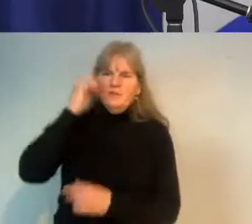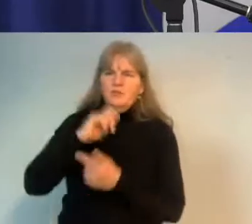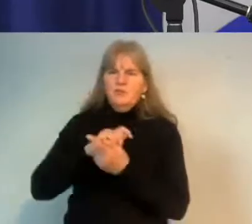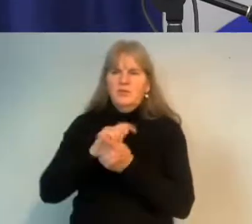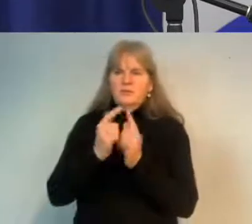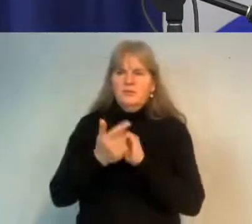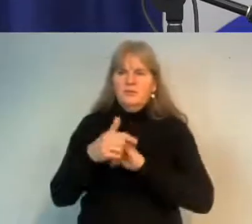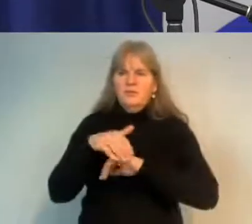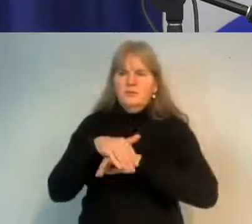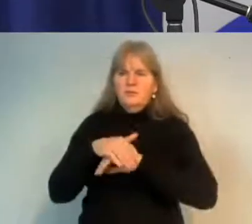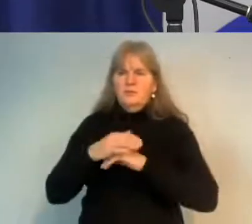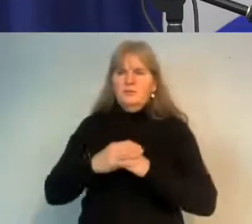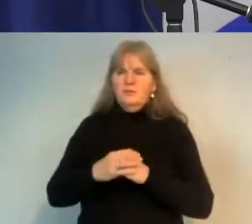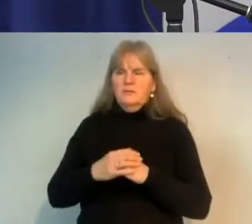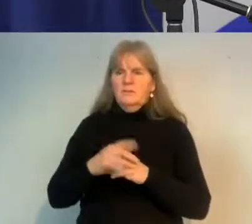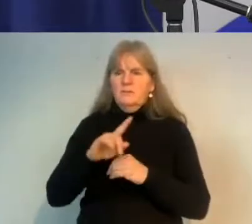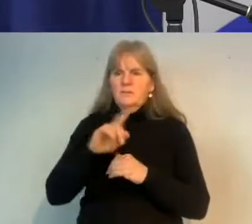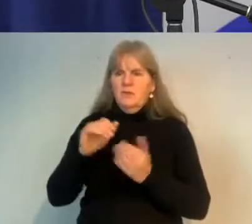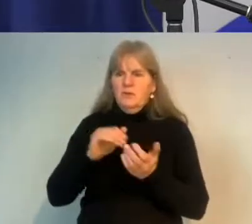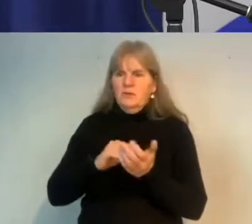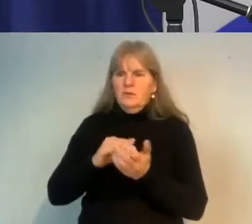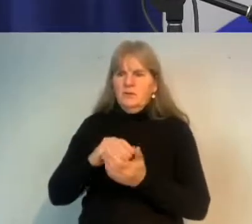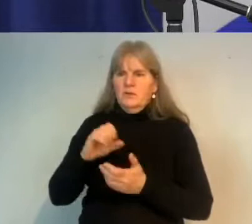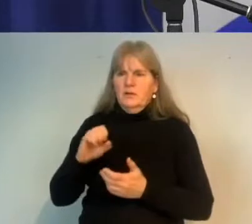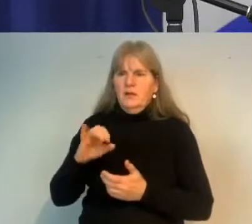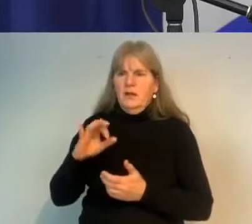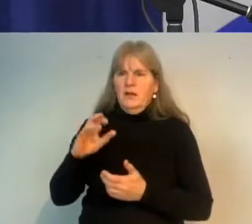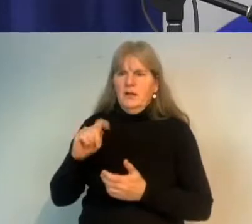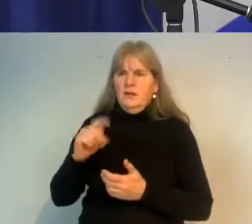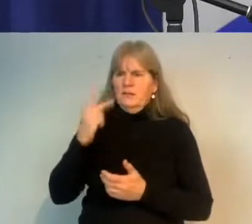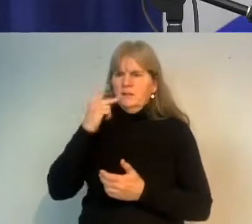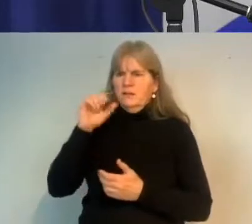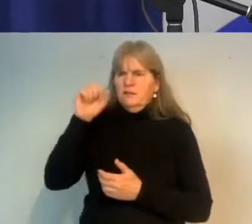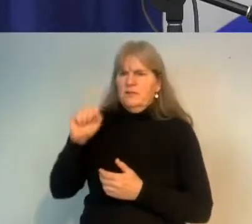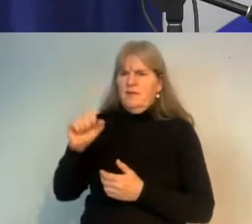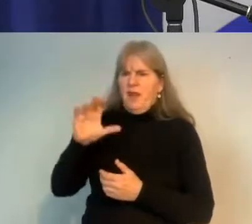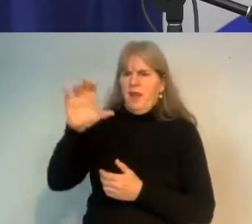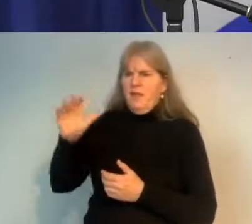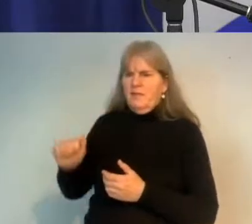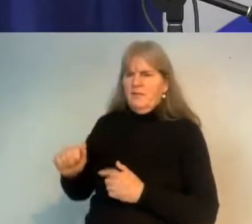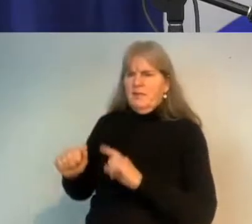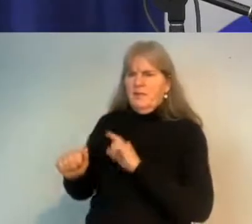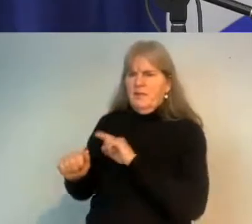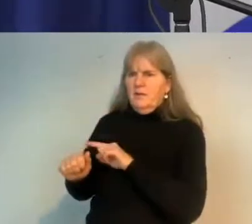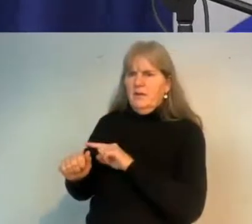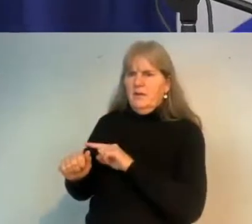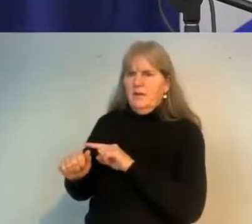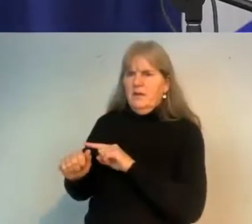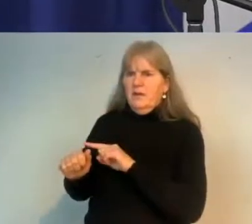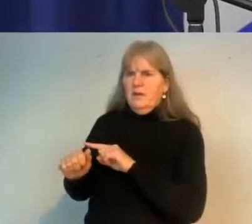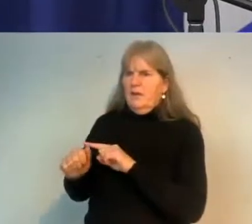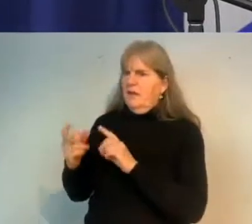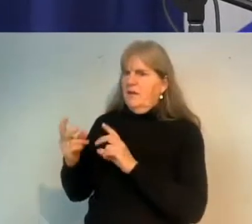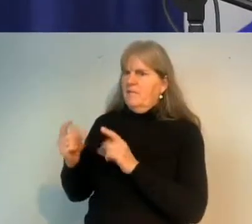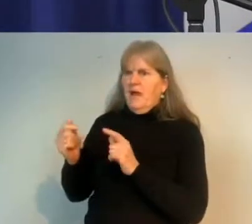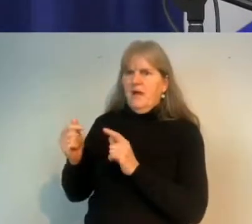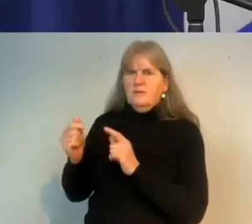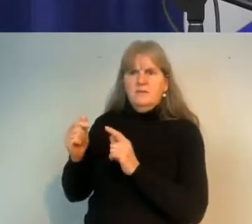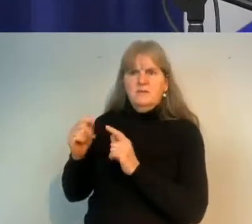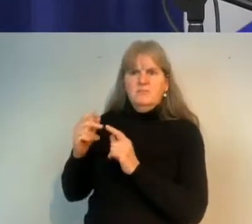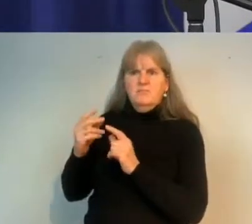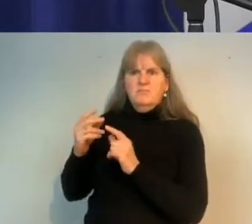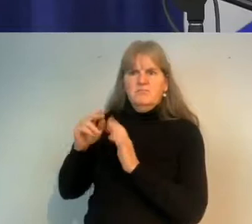Elliott. We've seen in South Africa that the cases disappear quite rapidly. There was